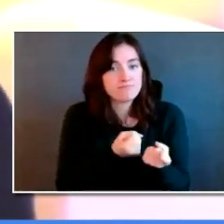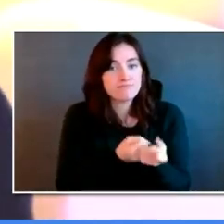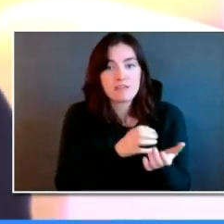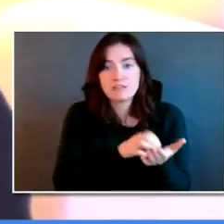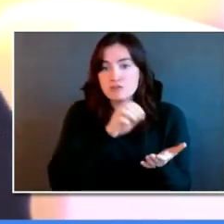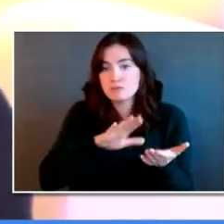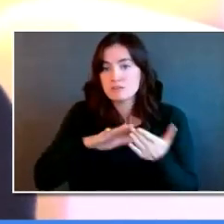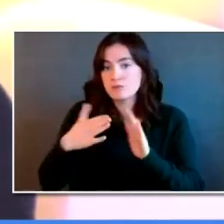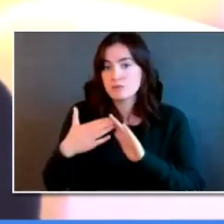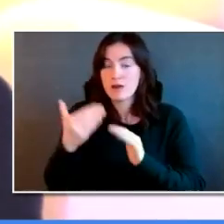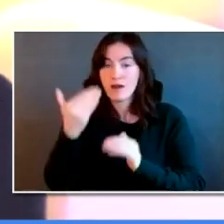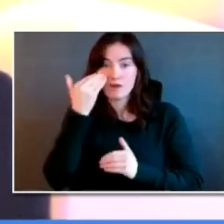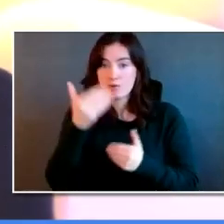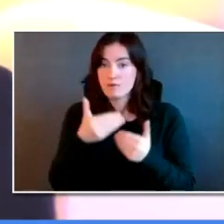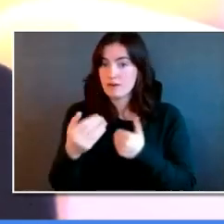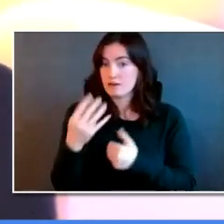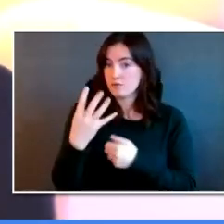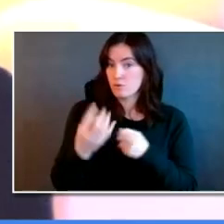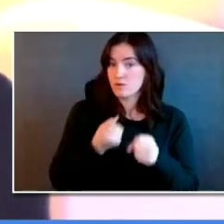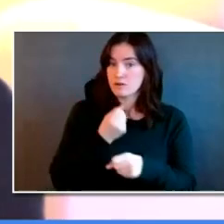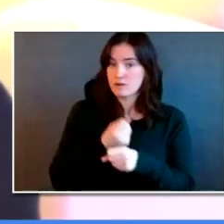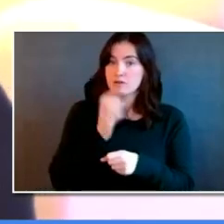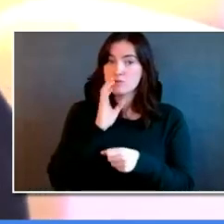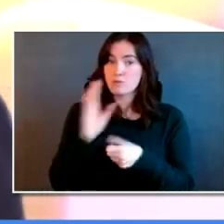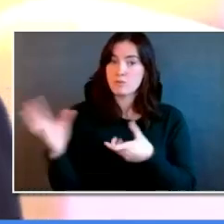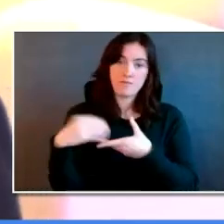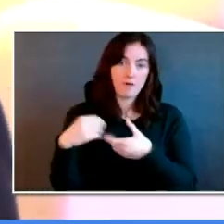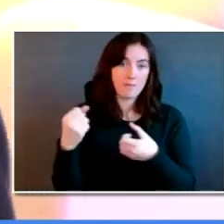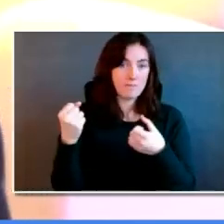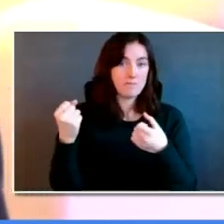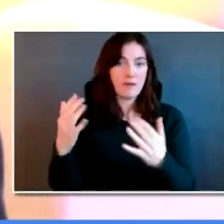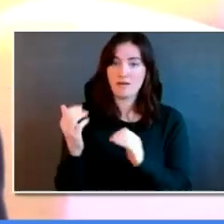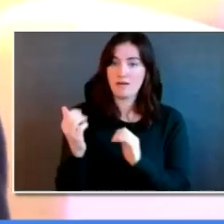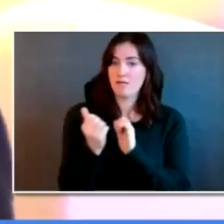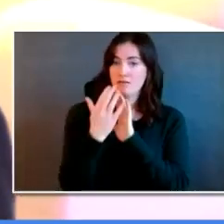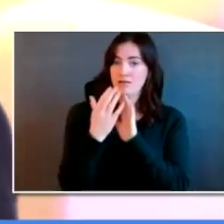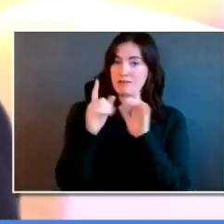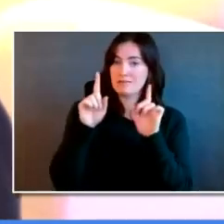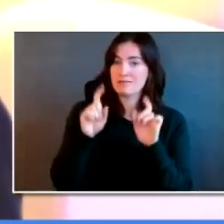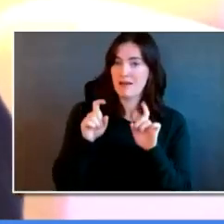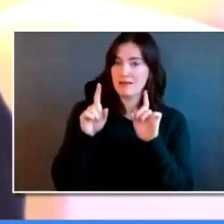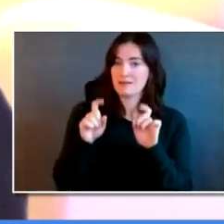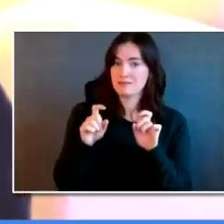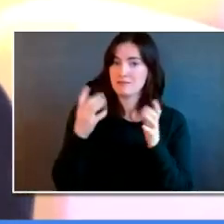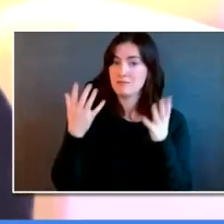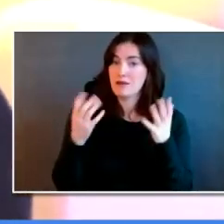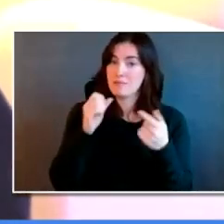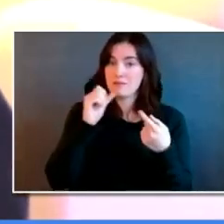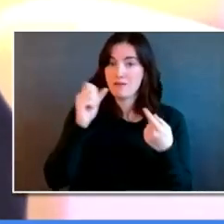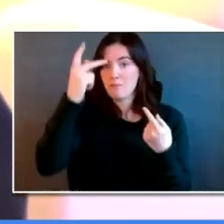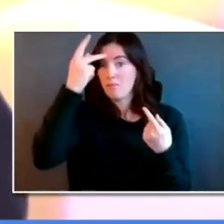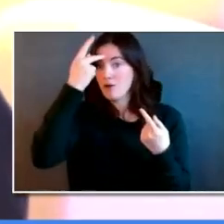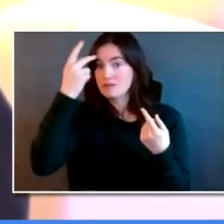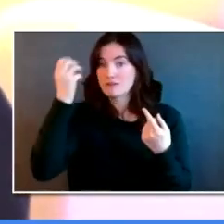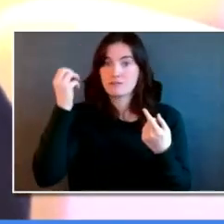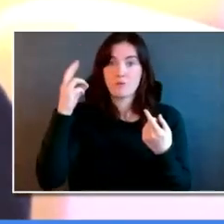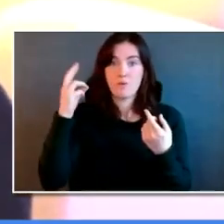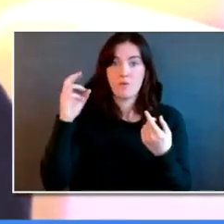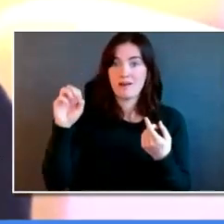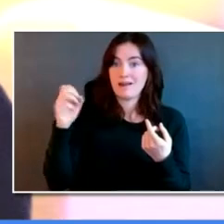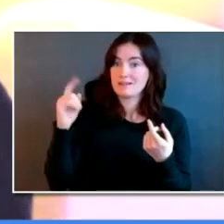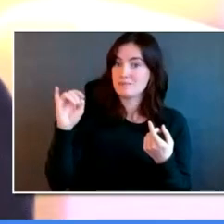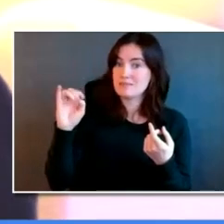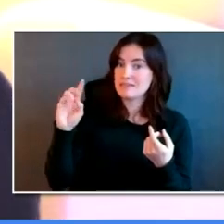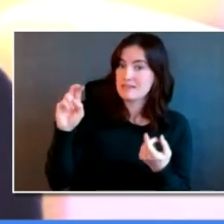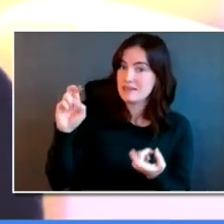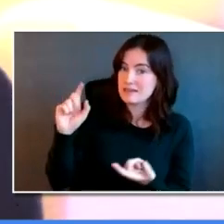years will bring many tests, that it may be neither politic nor expedient, nor without risk